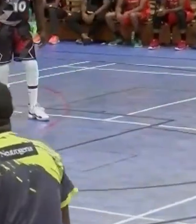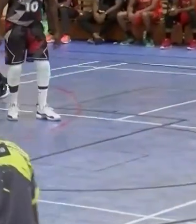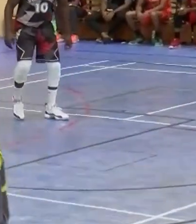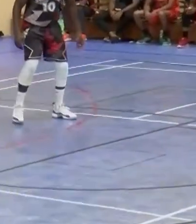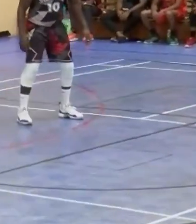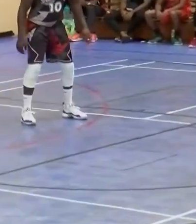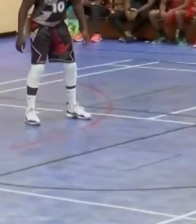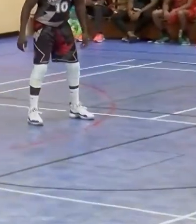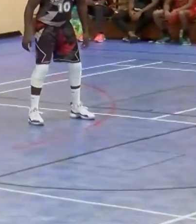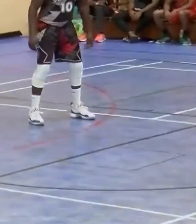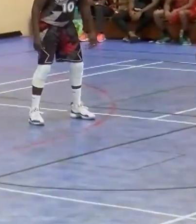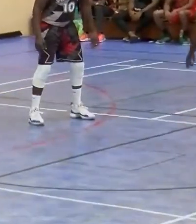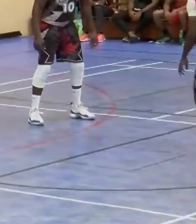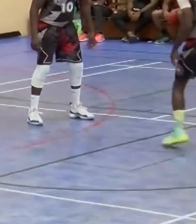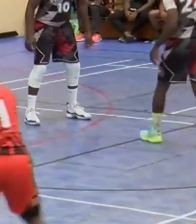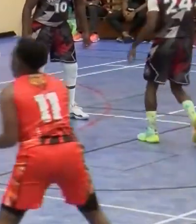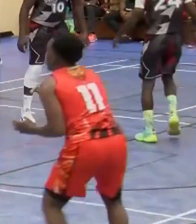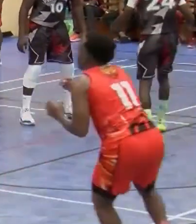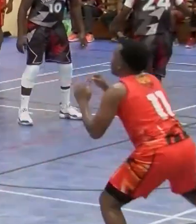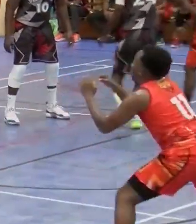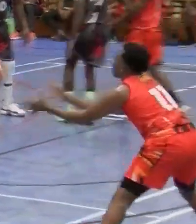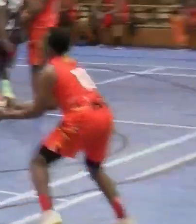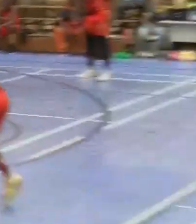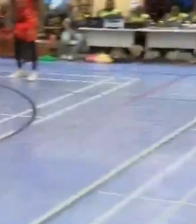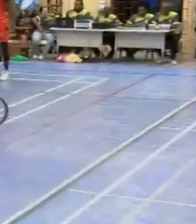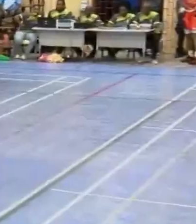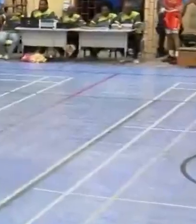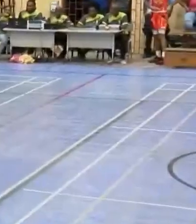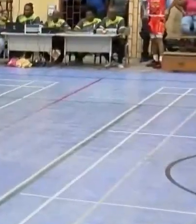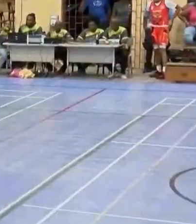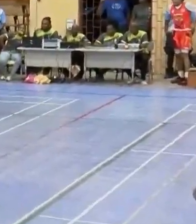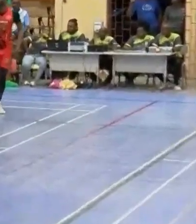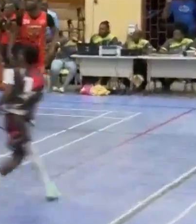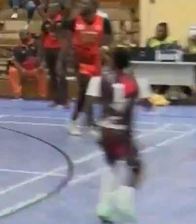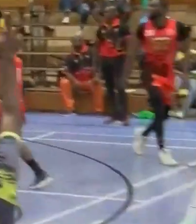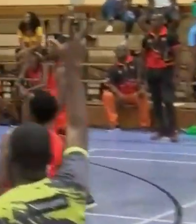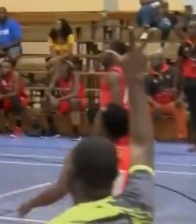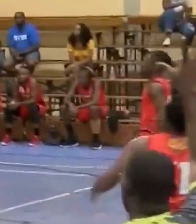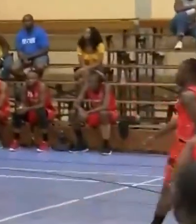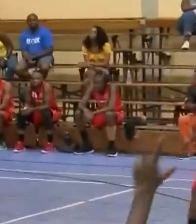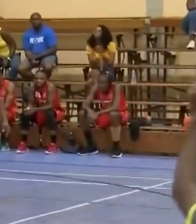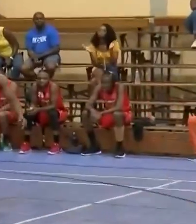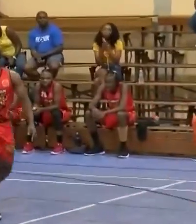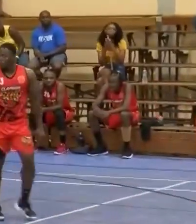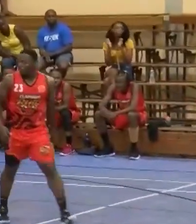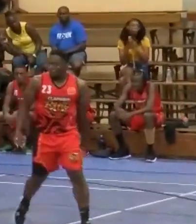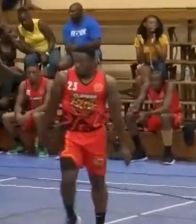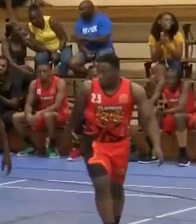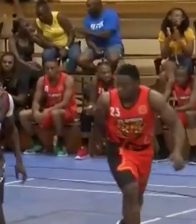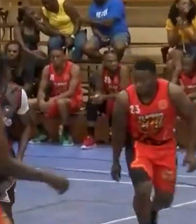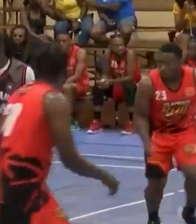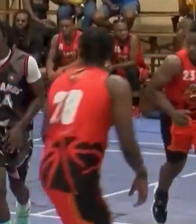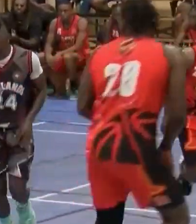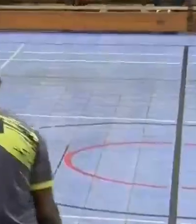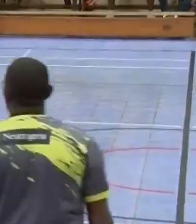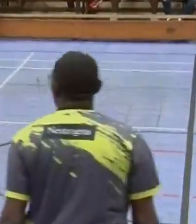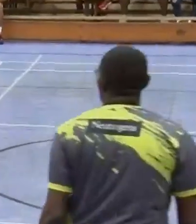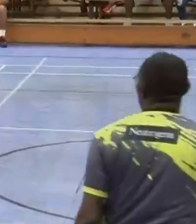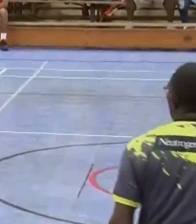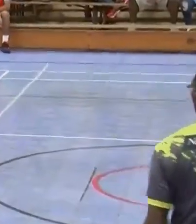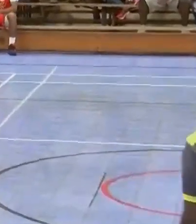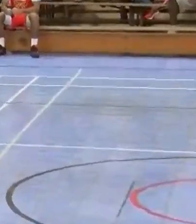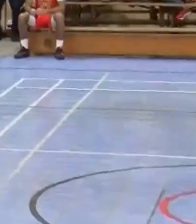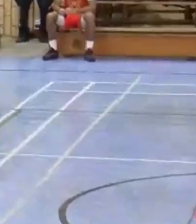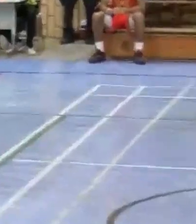Clapham. The Bulls only made 5 total, and Maynard accounted for 2 of them in his team-high 22.